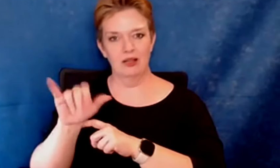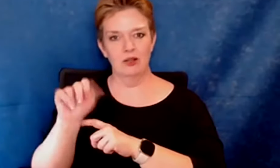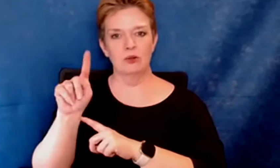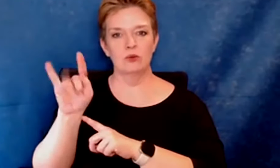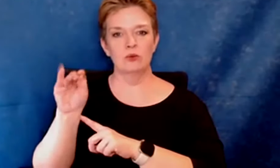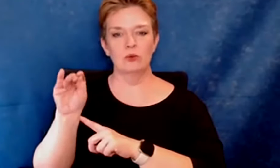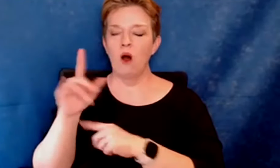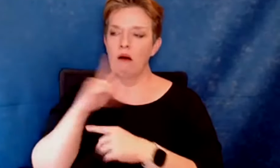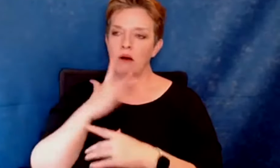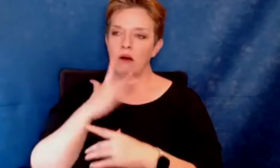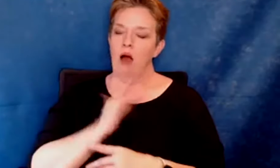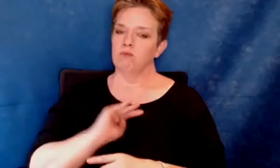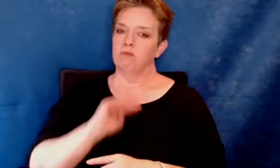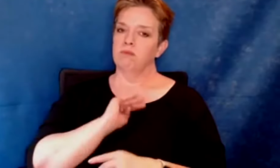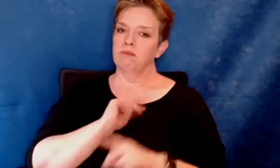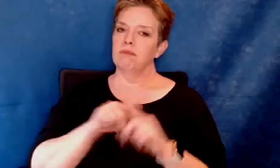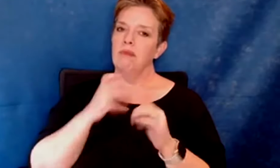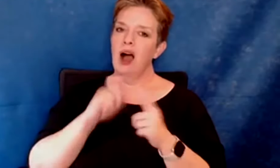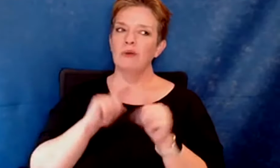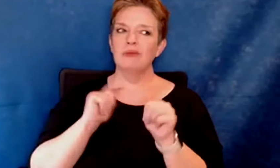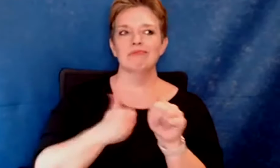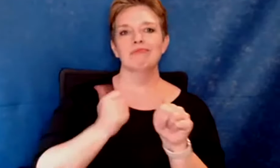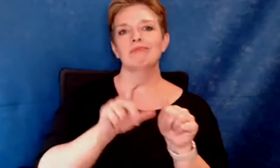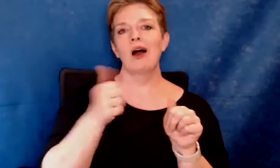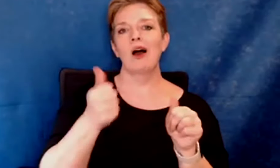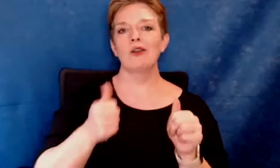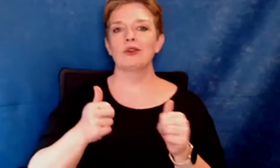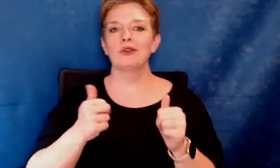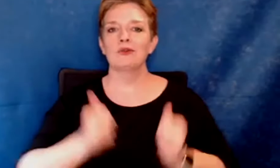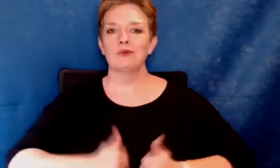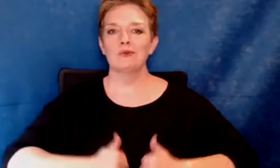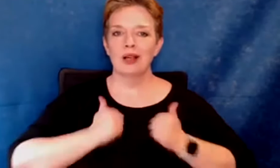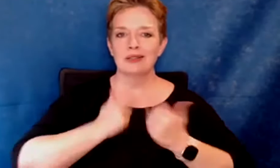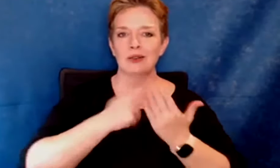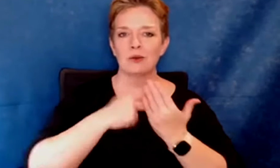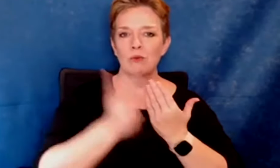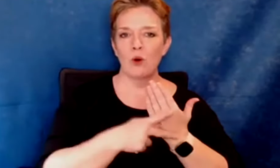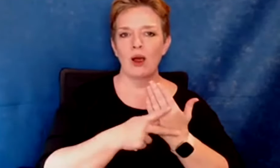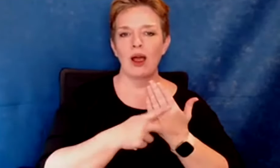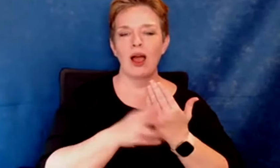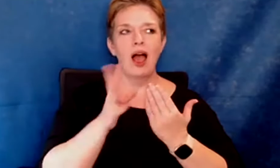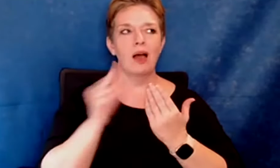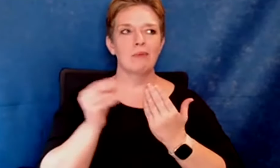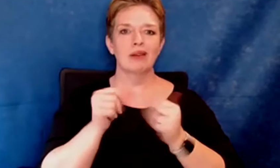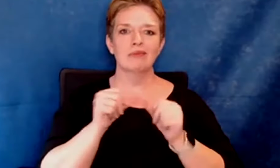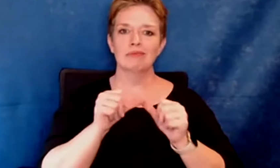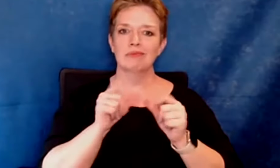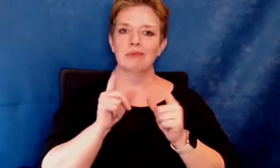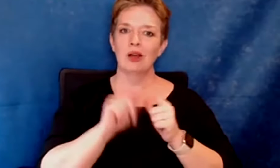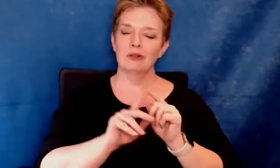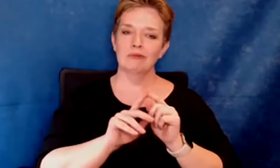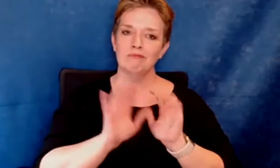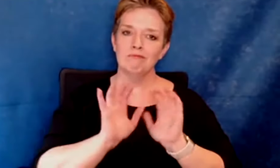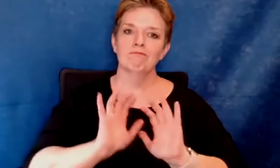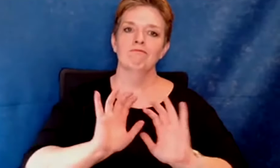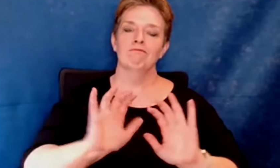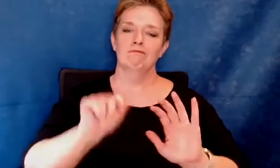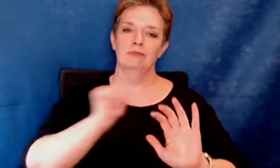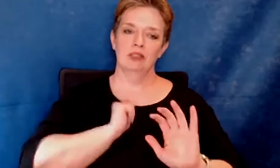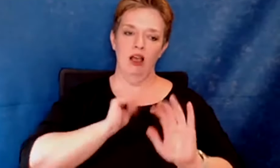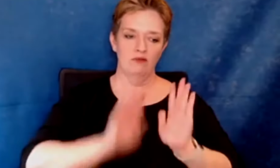other residency programs, and just kind of growing as an artist myself. So I think it's